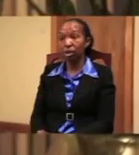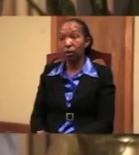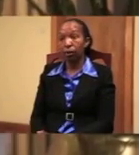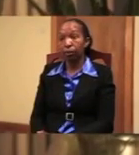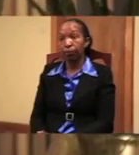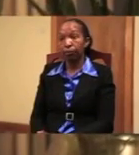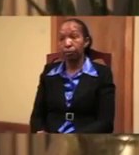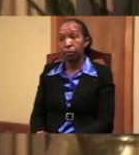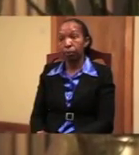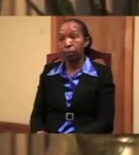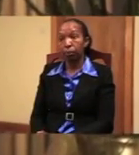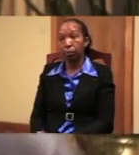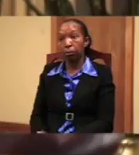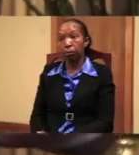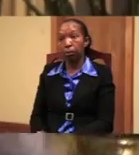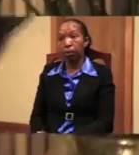language.